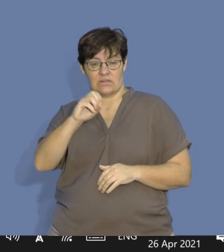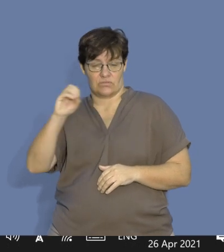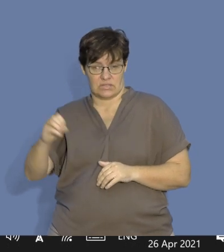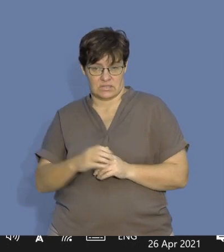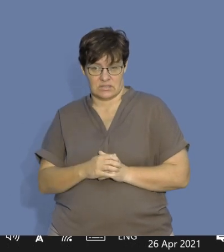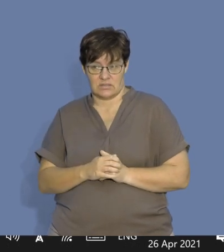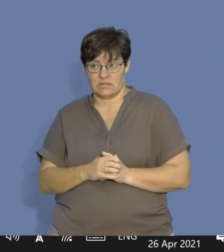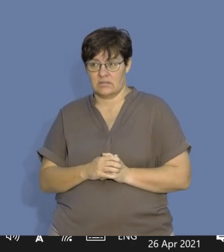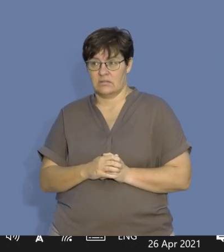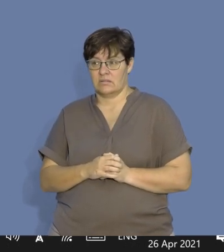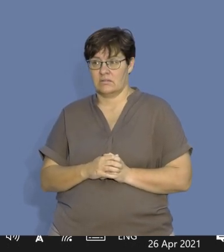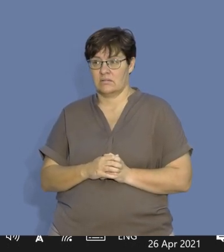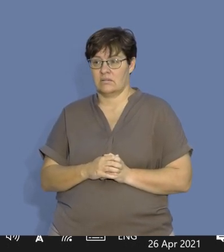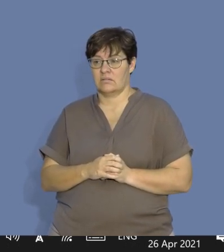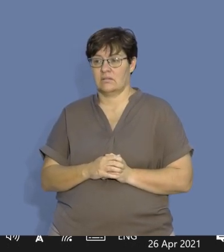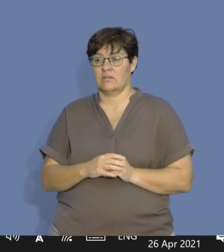16,800